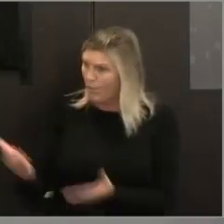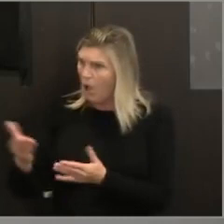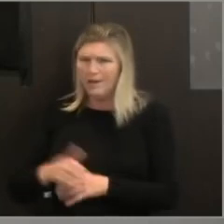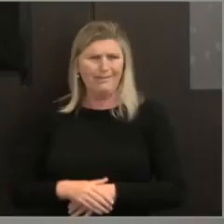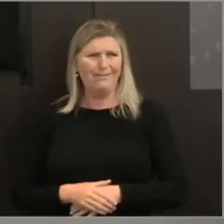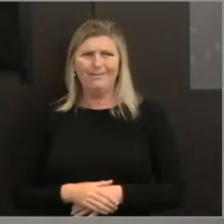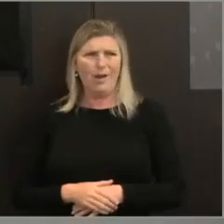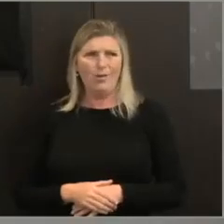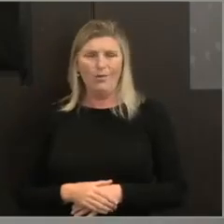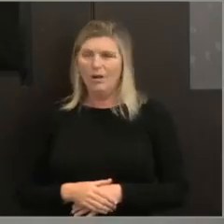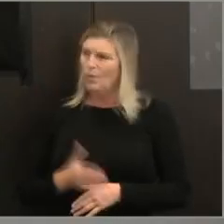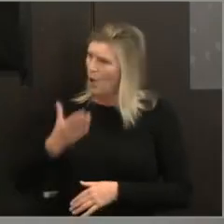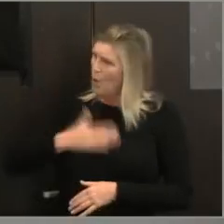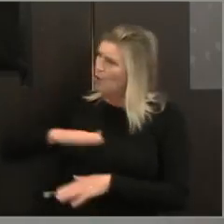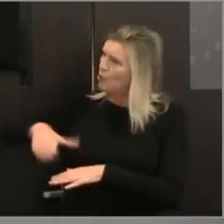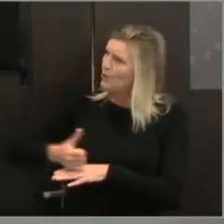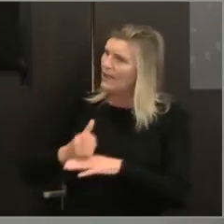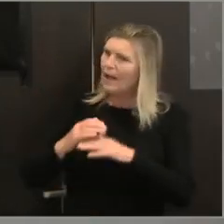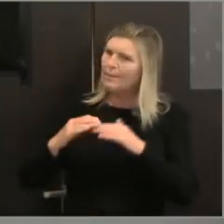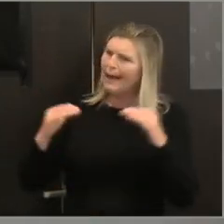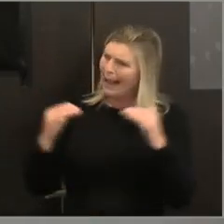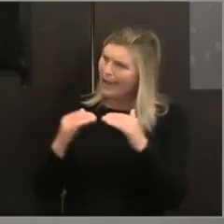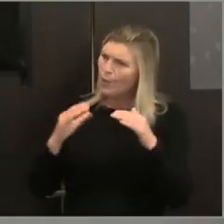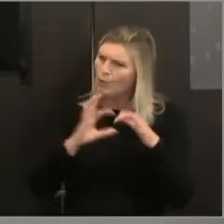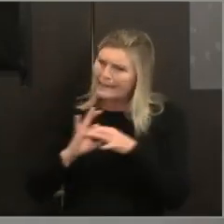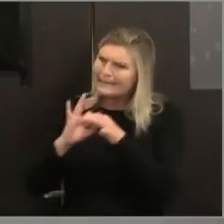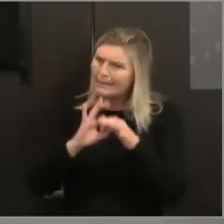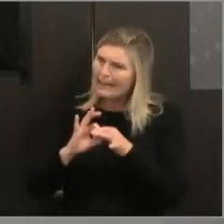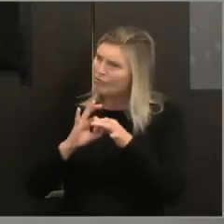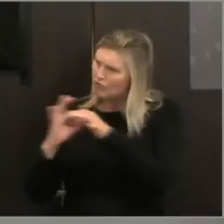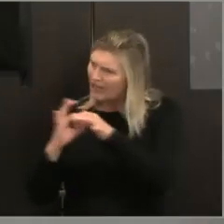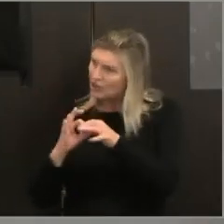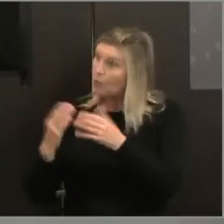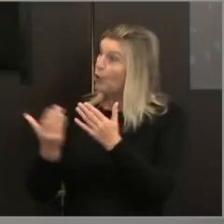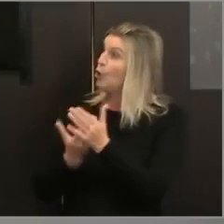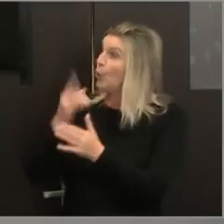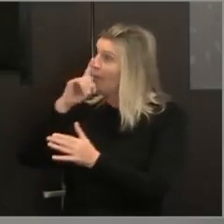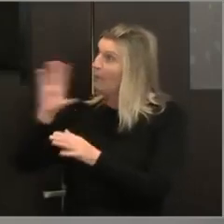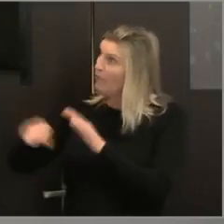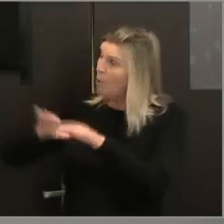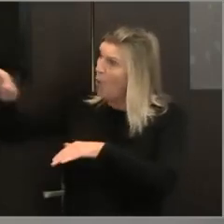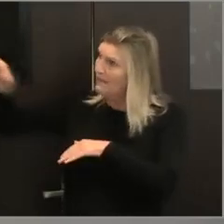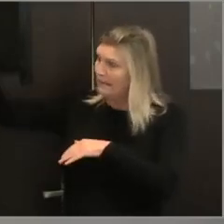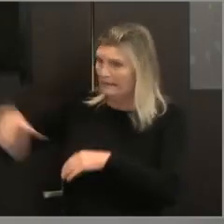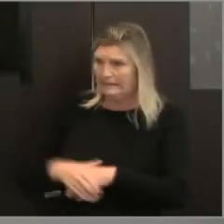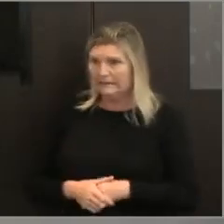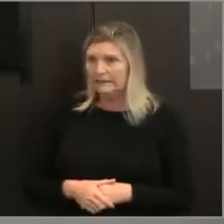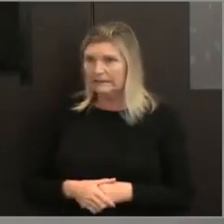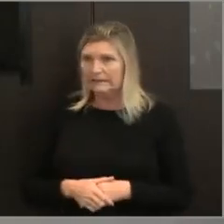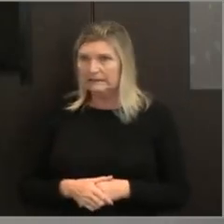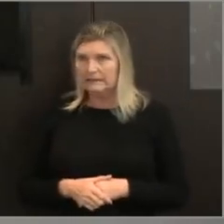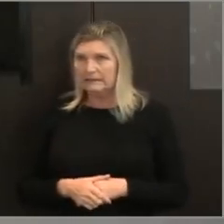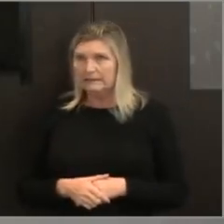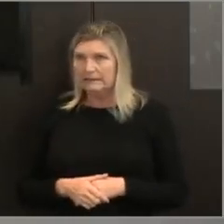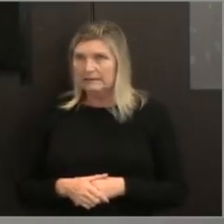equitable, interdependent relationship with these new people is indeed a long-standing